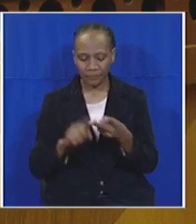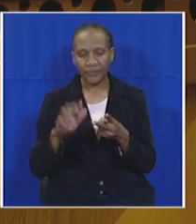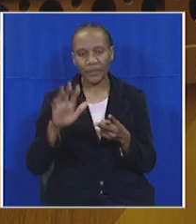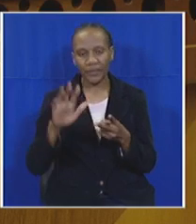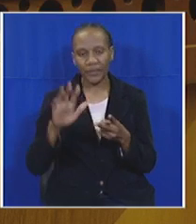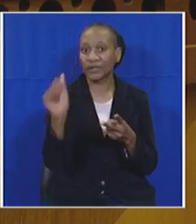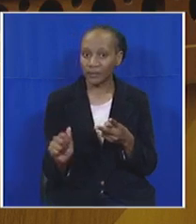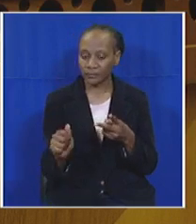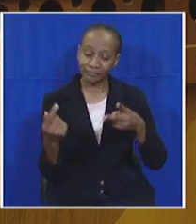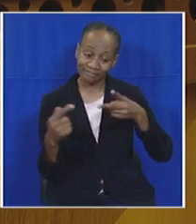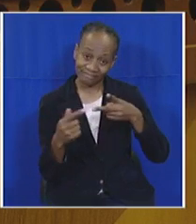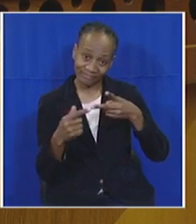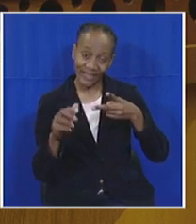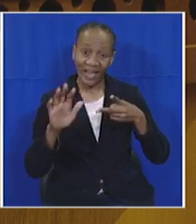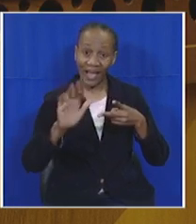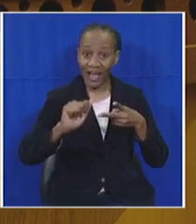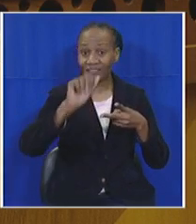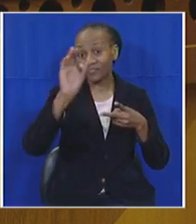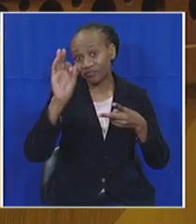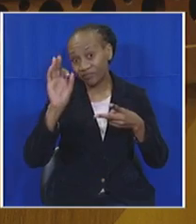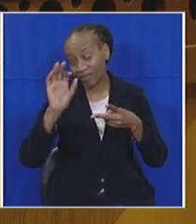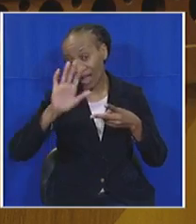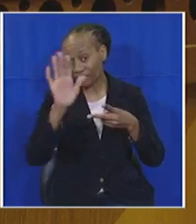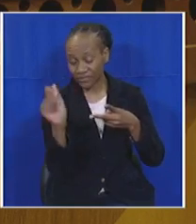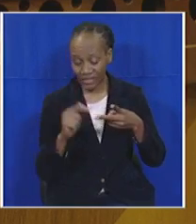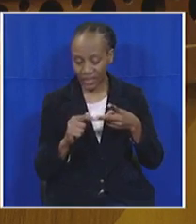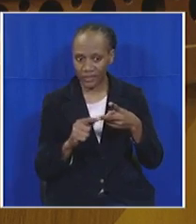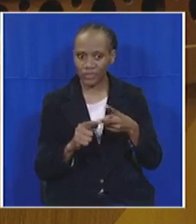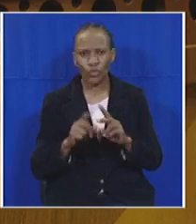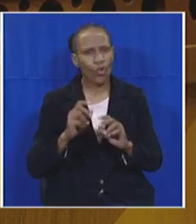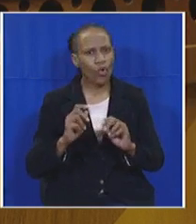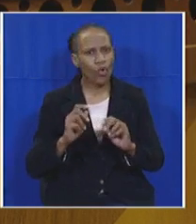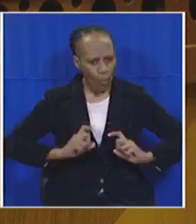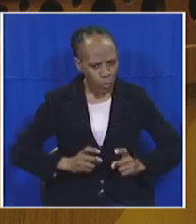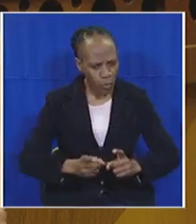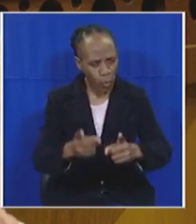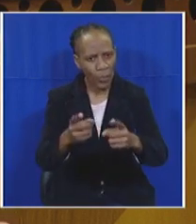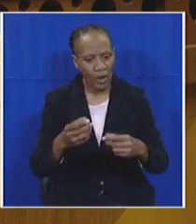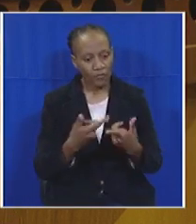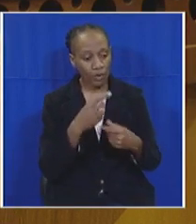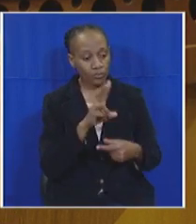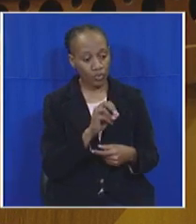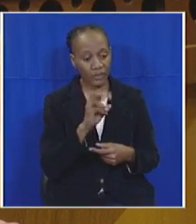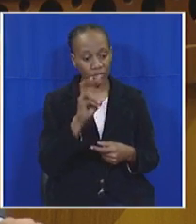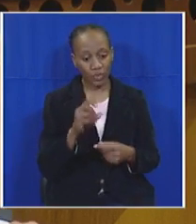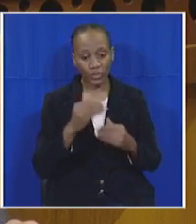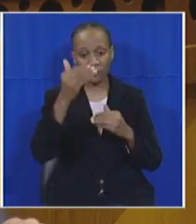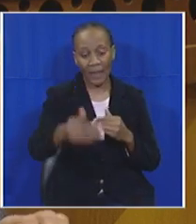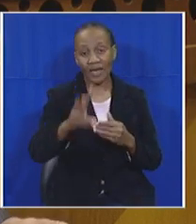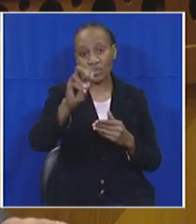fact, Africa is expected to be the fastest urbanizing region between 2020 and 2050.